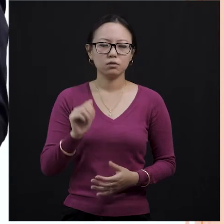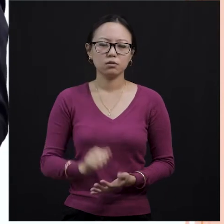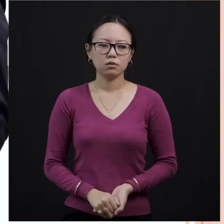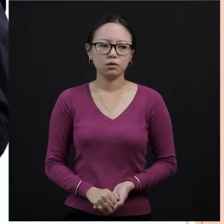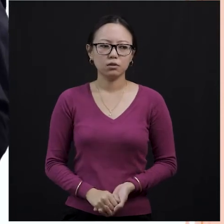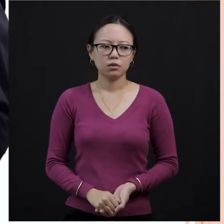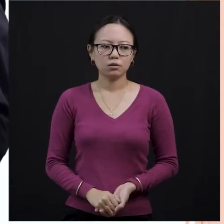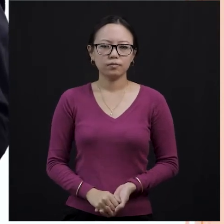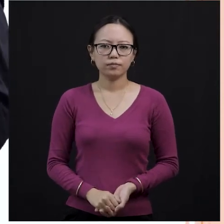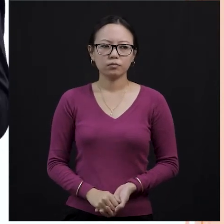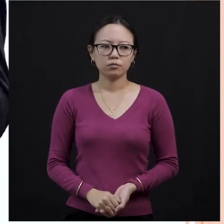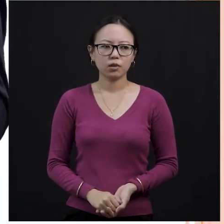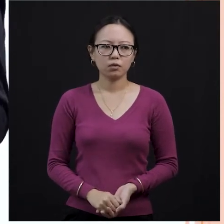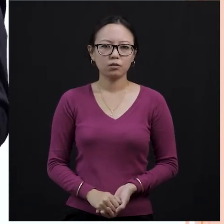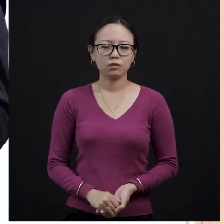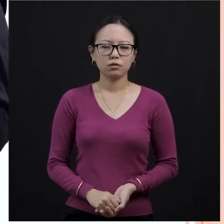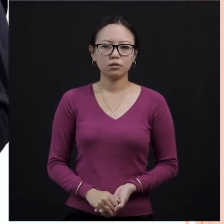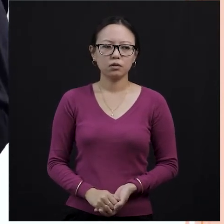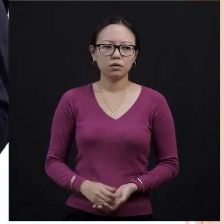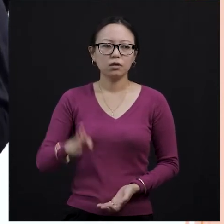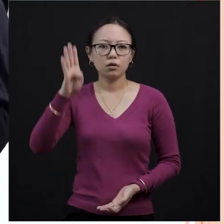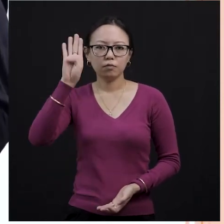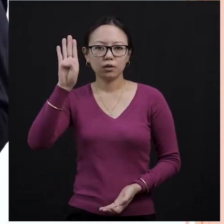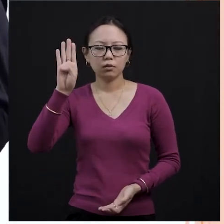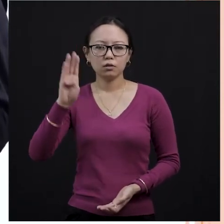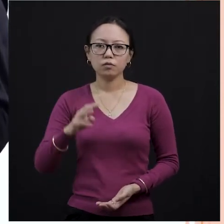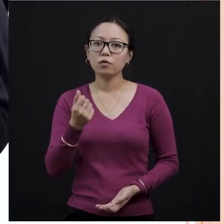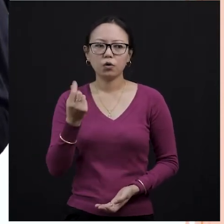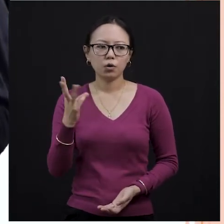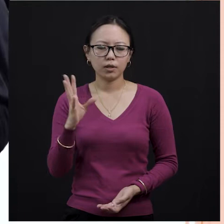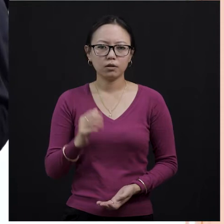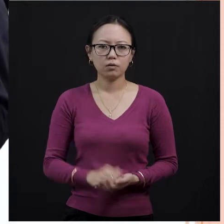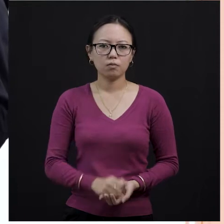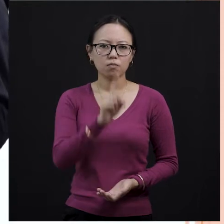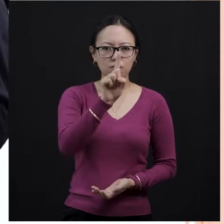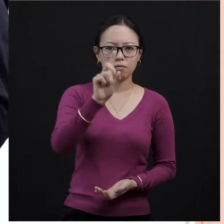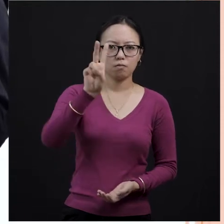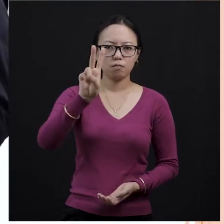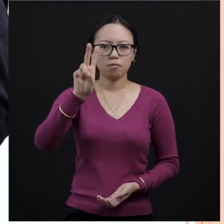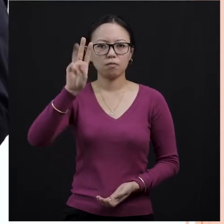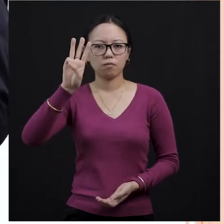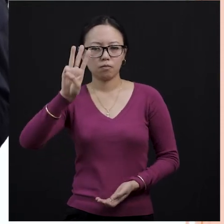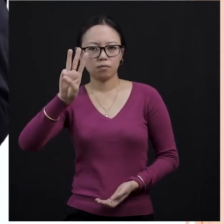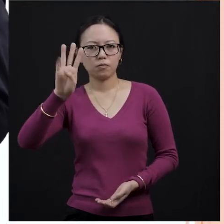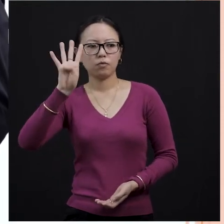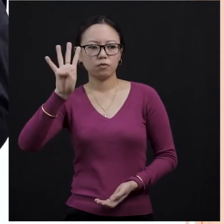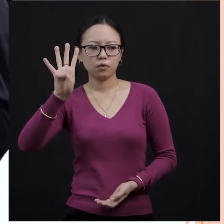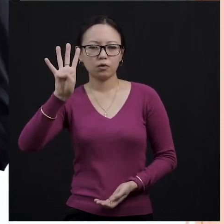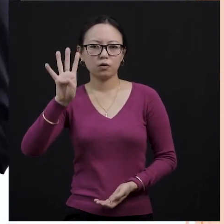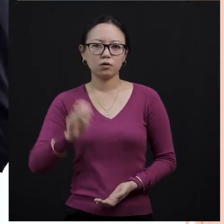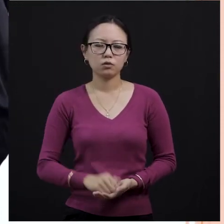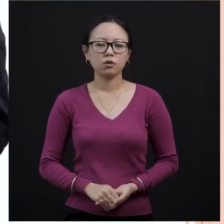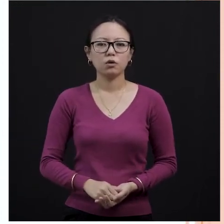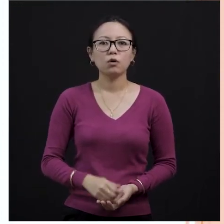2 flowers. And the number of leaves here, 1, 2, 3, 4. So